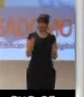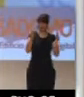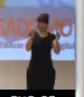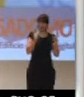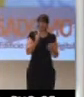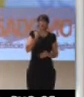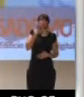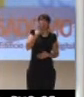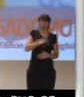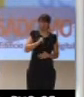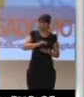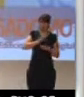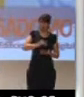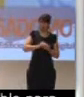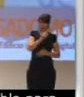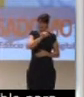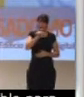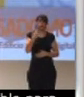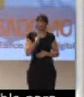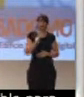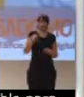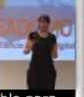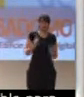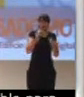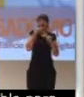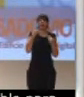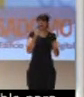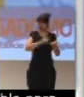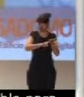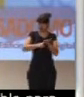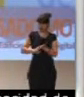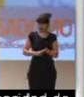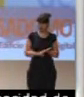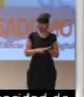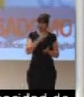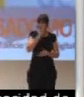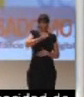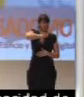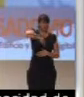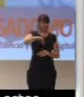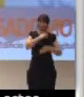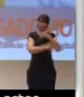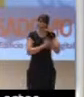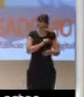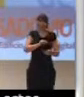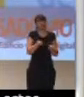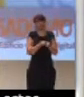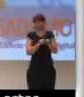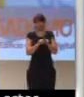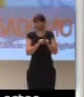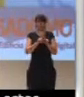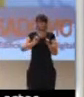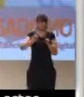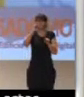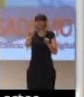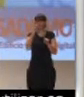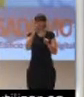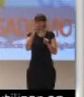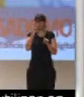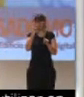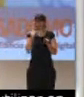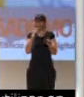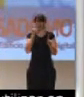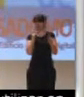internet service available, in order to make it easier for people to interact with these interfaces. Why not? We also